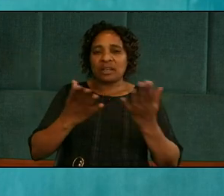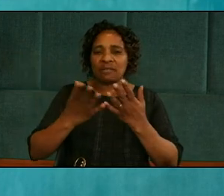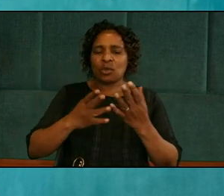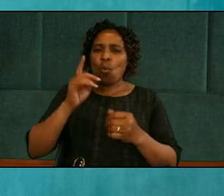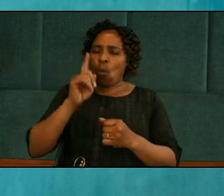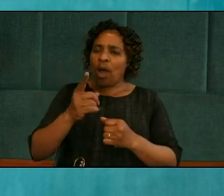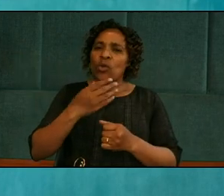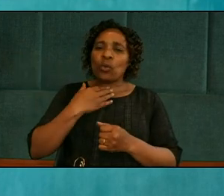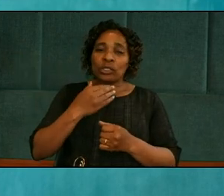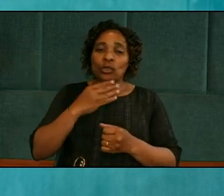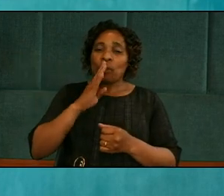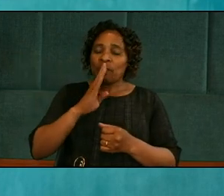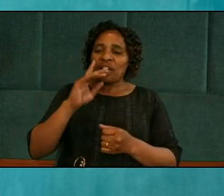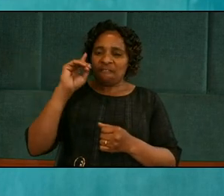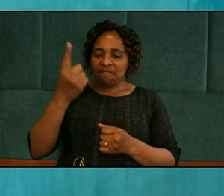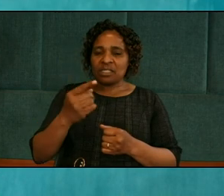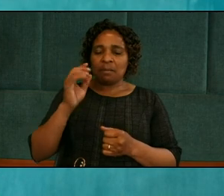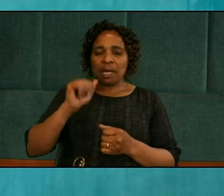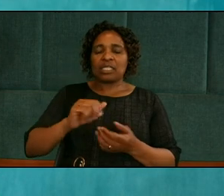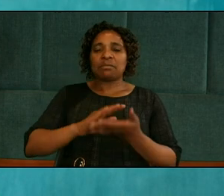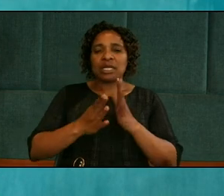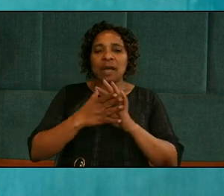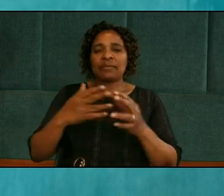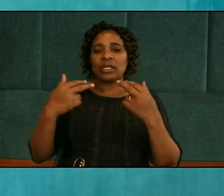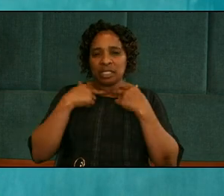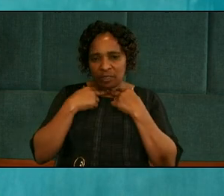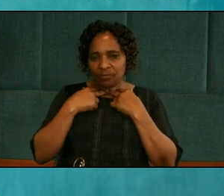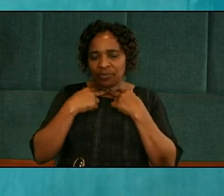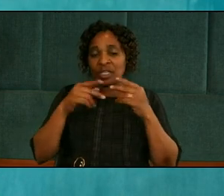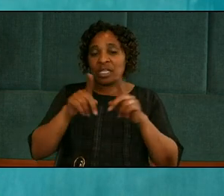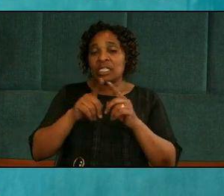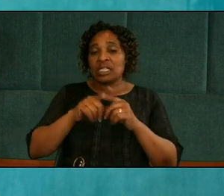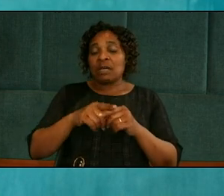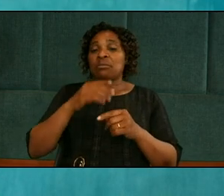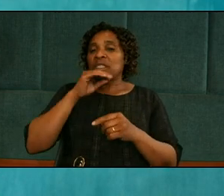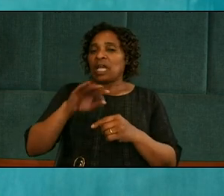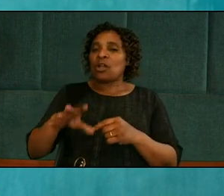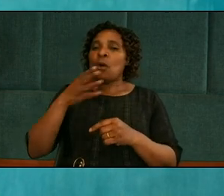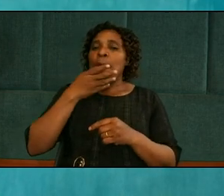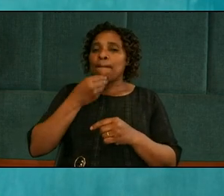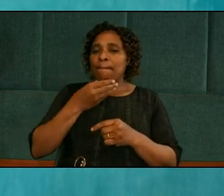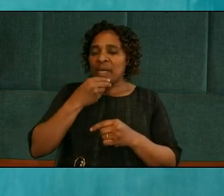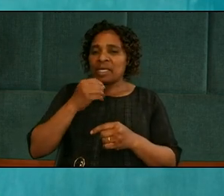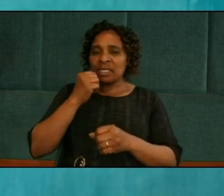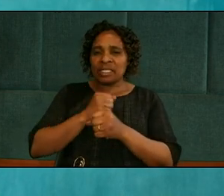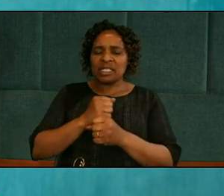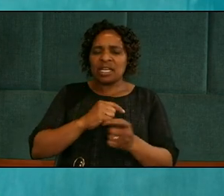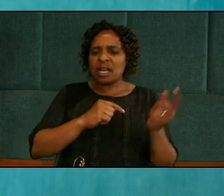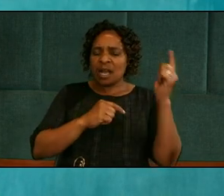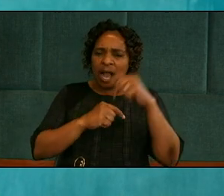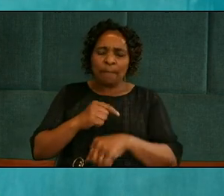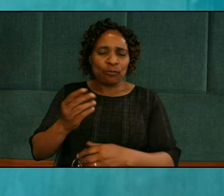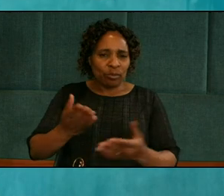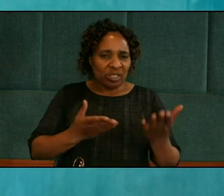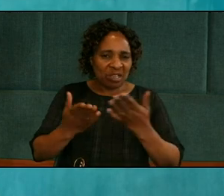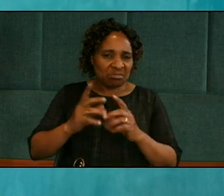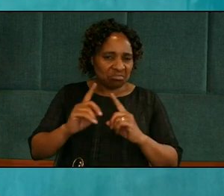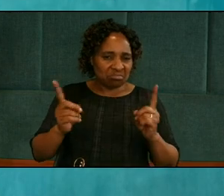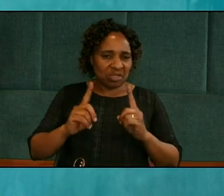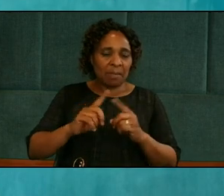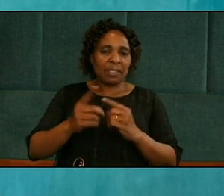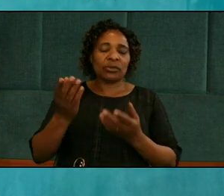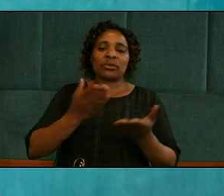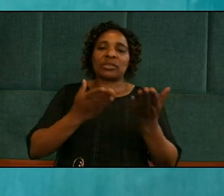be the first must be your slave. Just as the Son of Man did not come to be served, but to